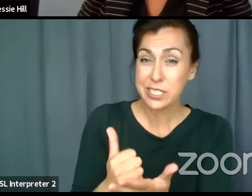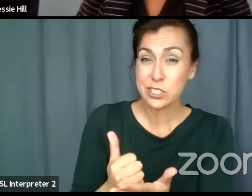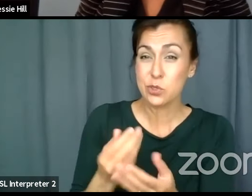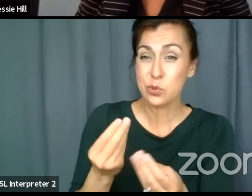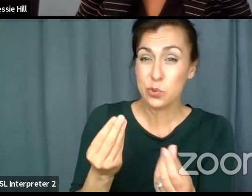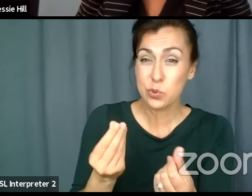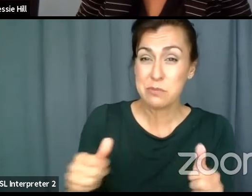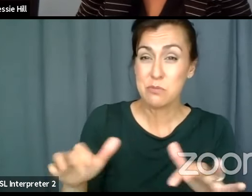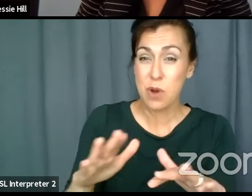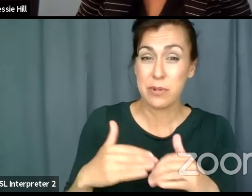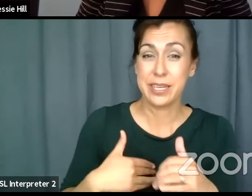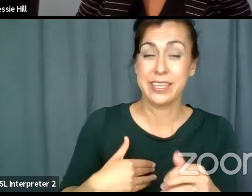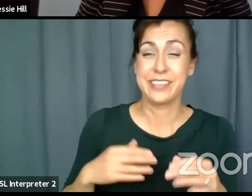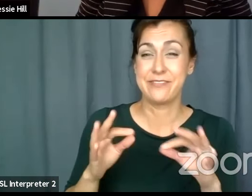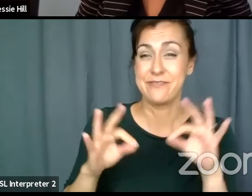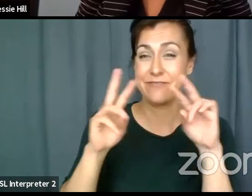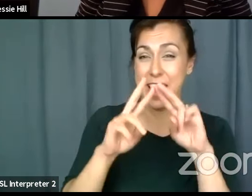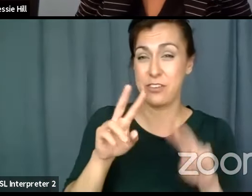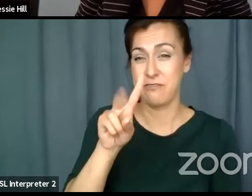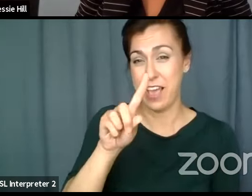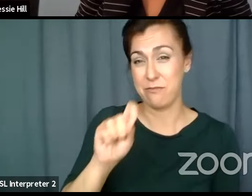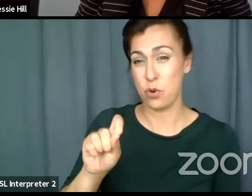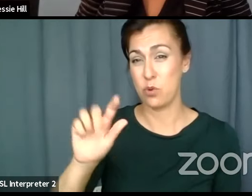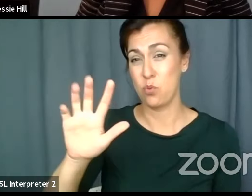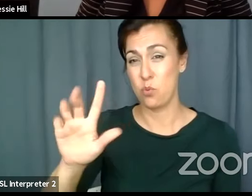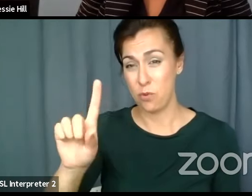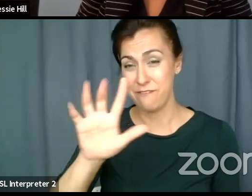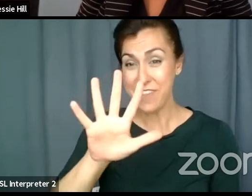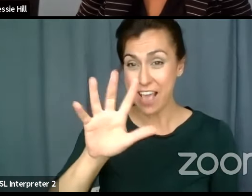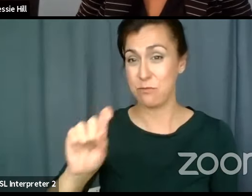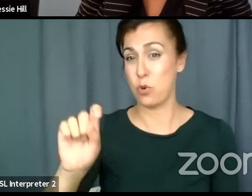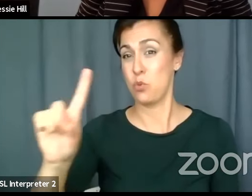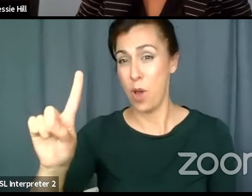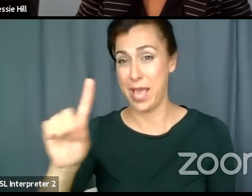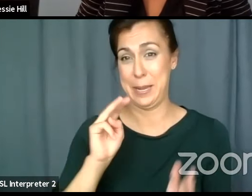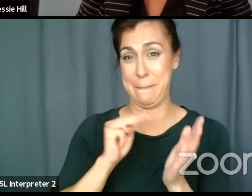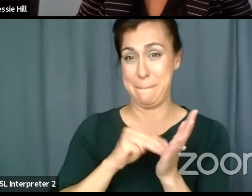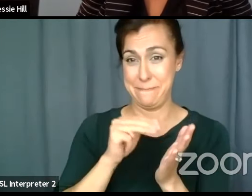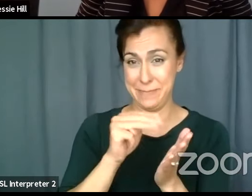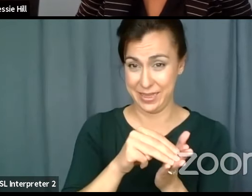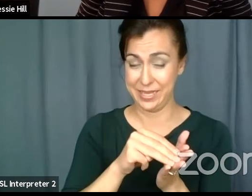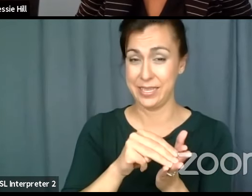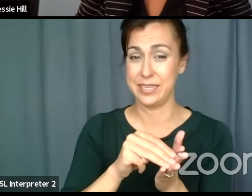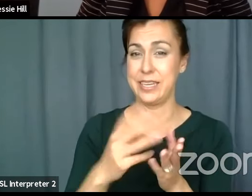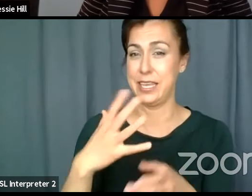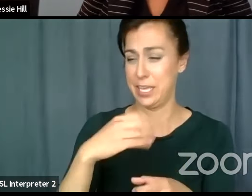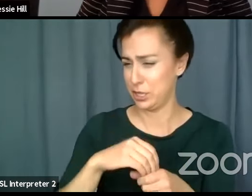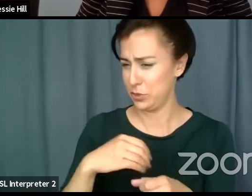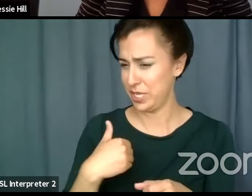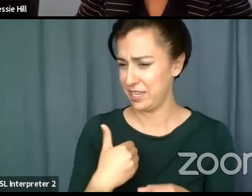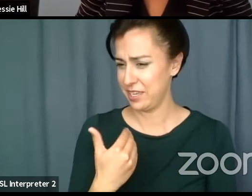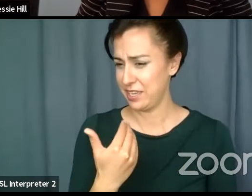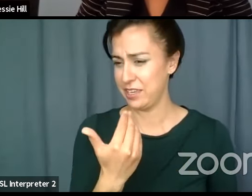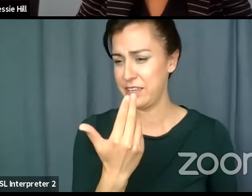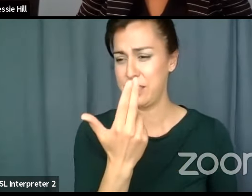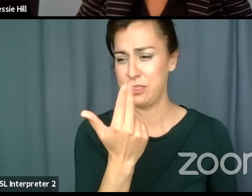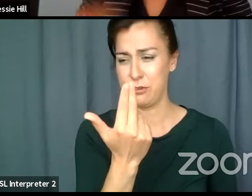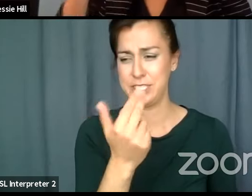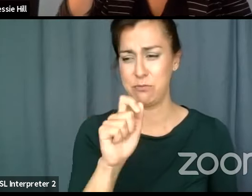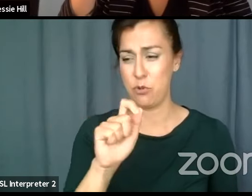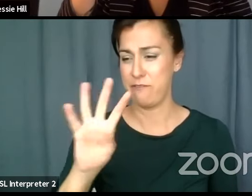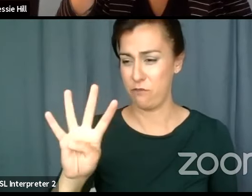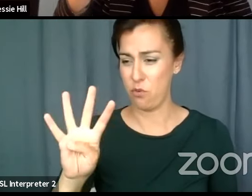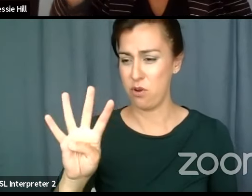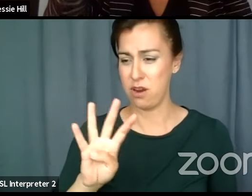$5.1 billion, including $450 million in 2013 alone. Over